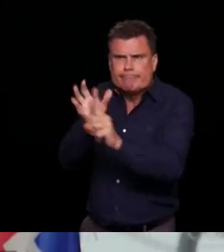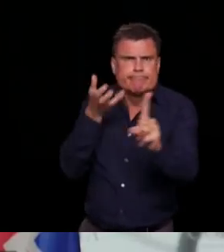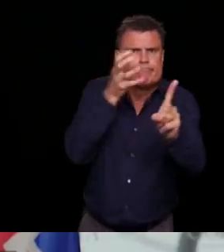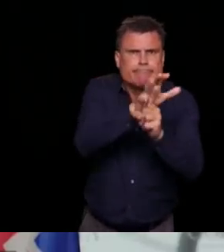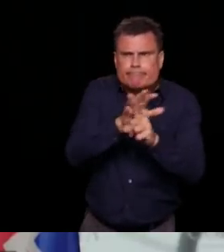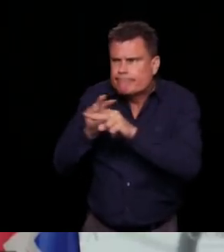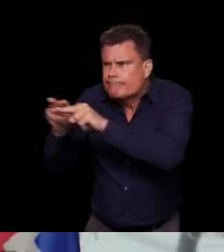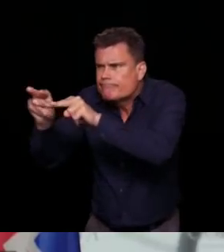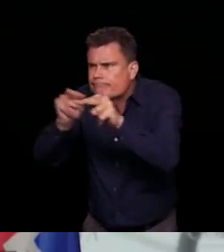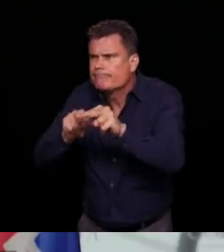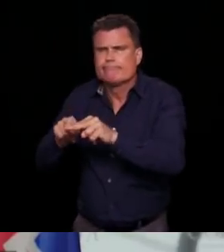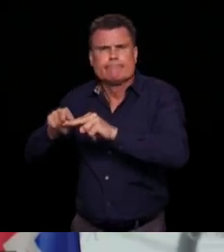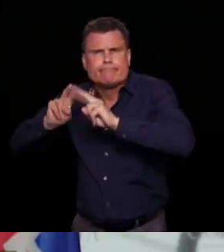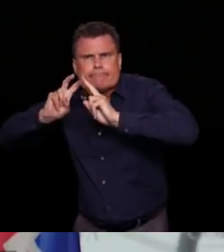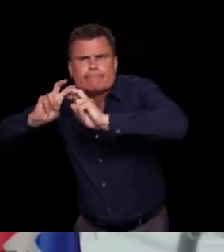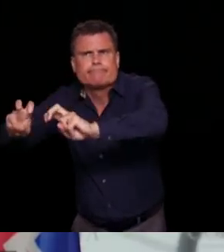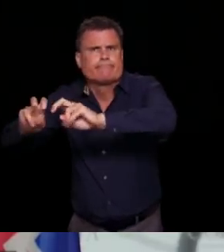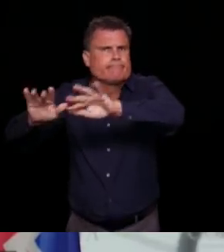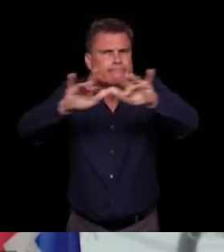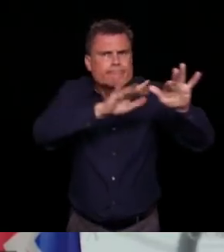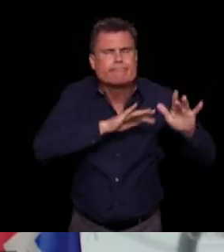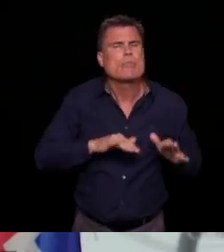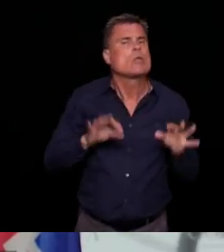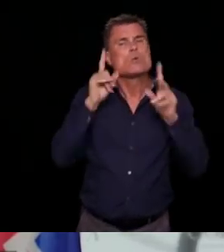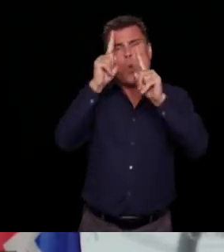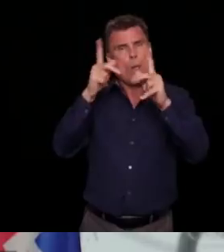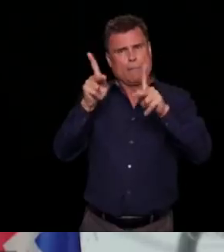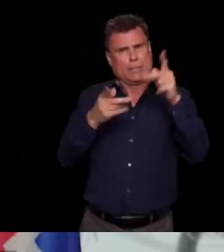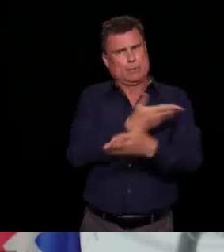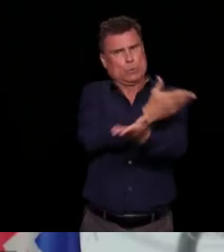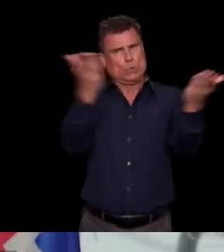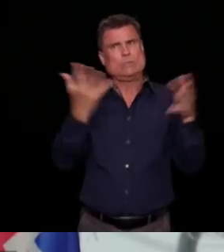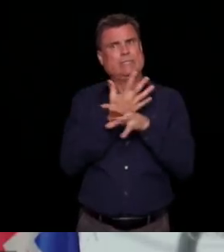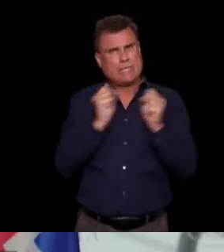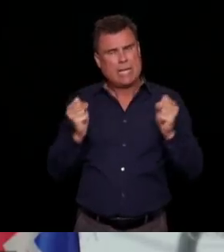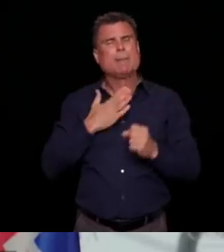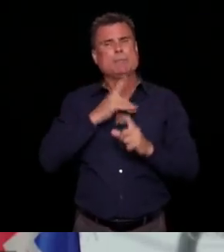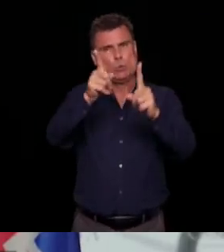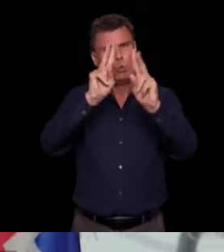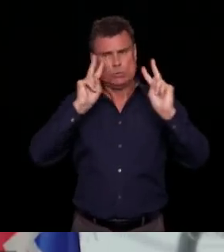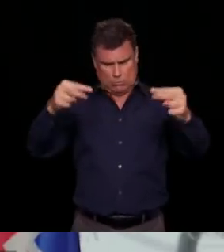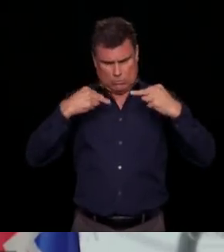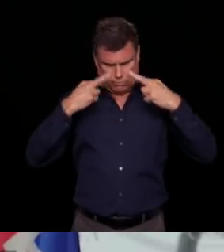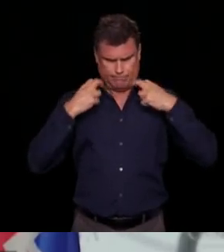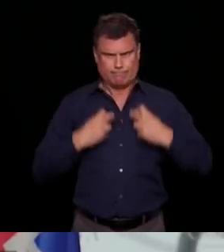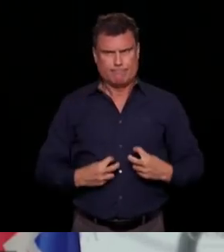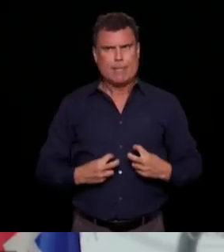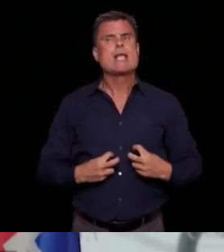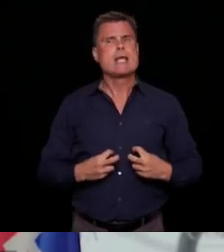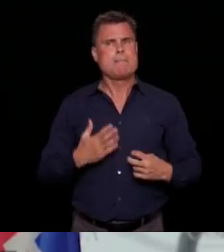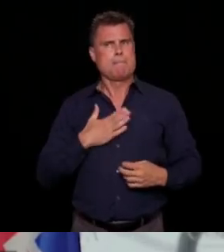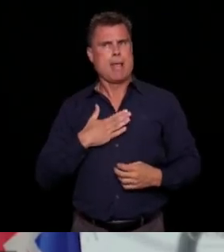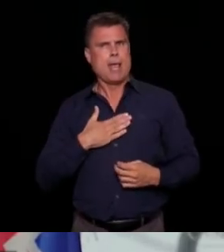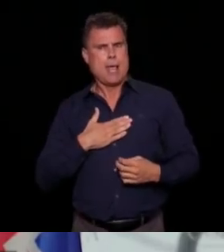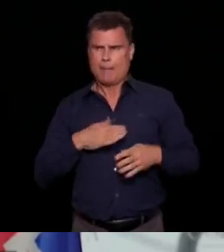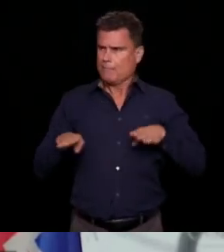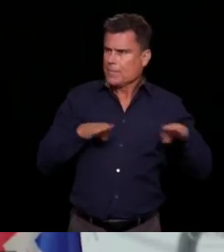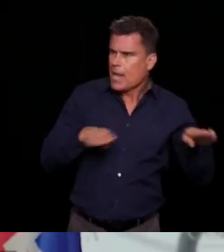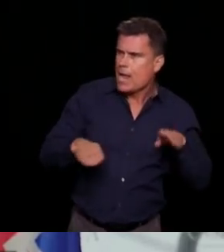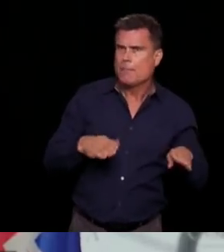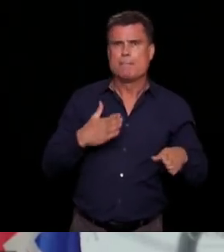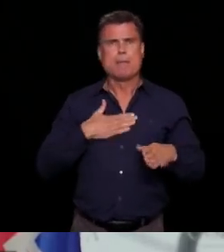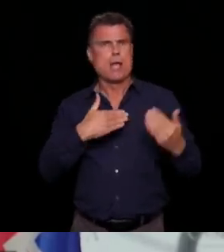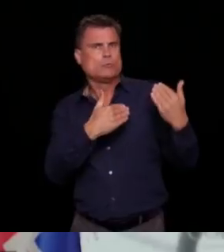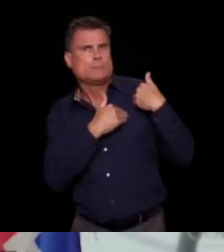ones safe. Please do understand the risk and be an influencer. Support your friends and family to do the right thing. And we